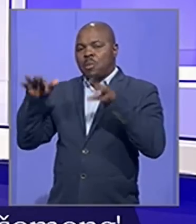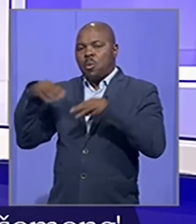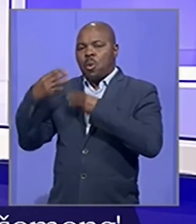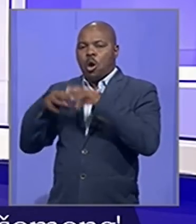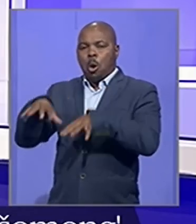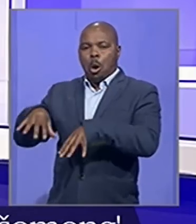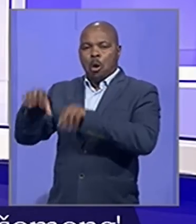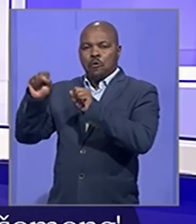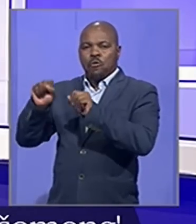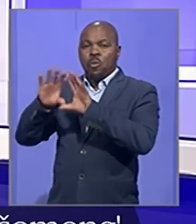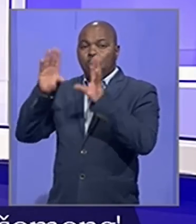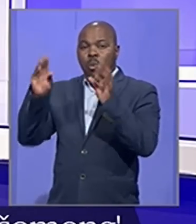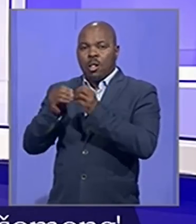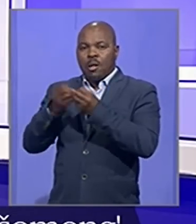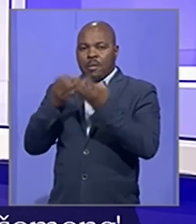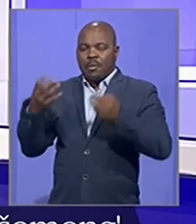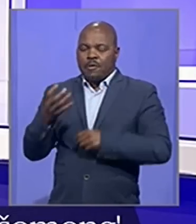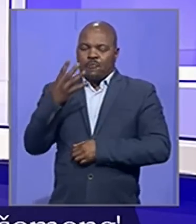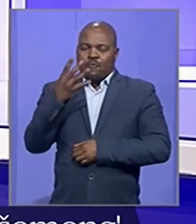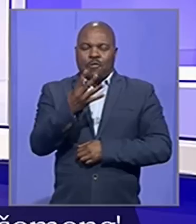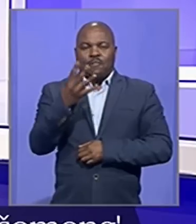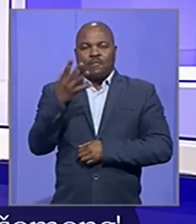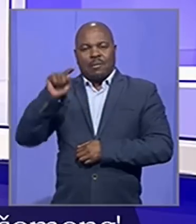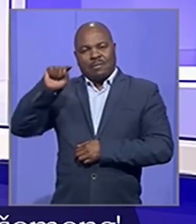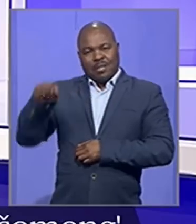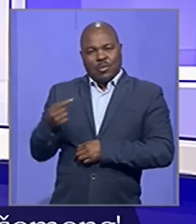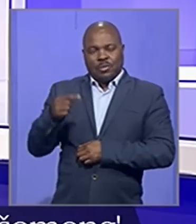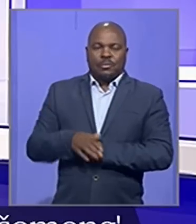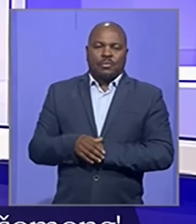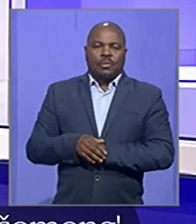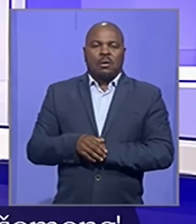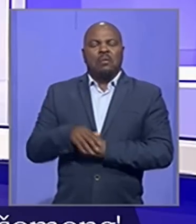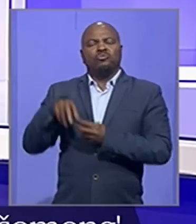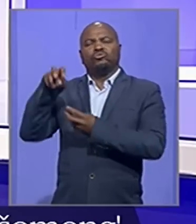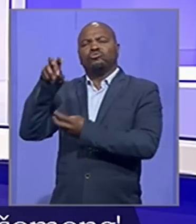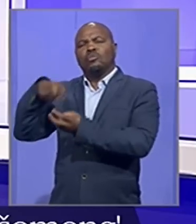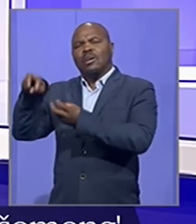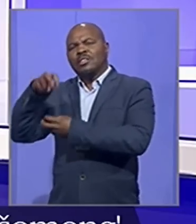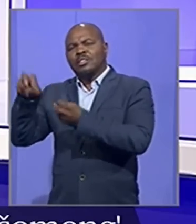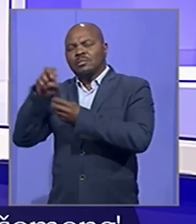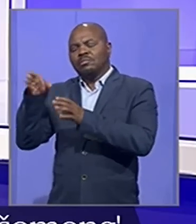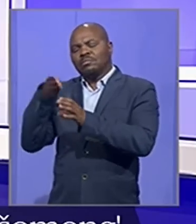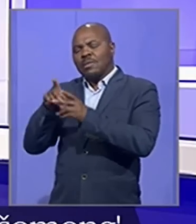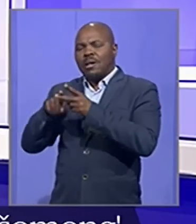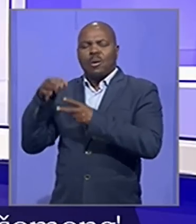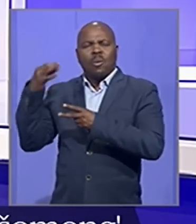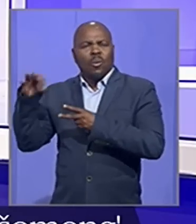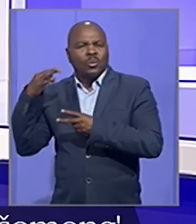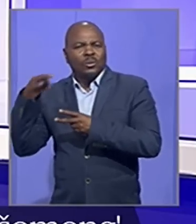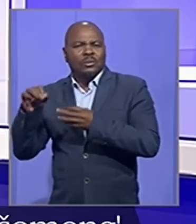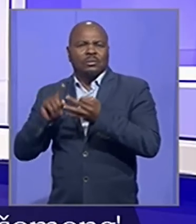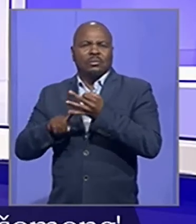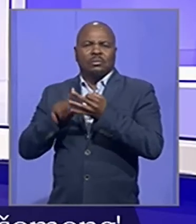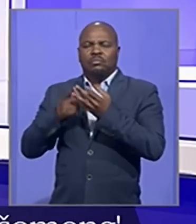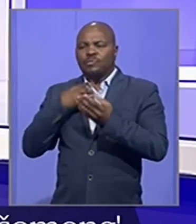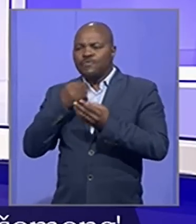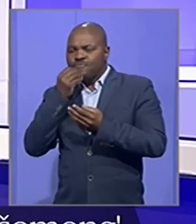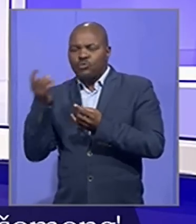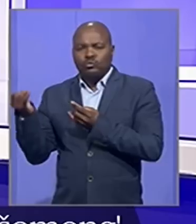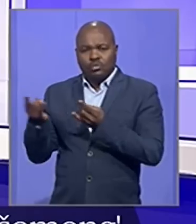mešomo e dikete tše 45. Mafapha a boithabišo go akaretša dihotele le mafelo a go